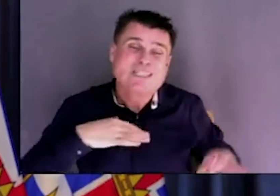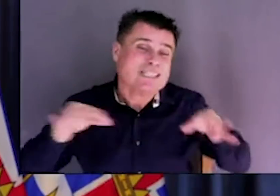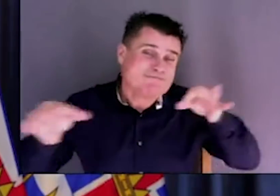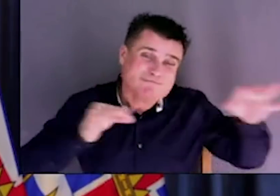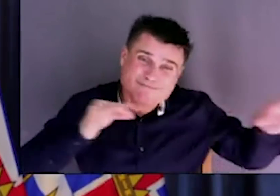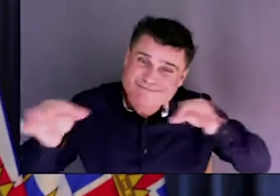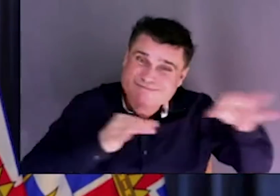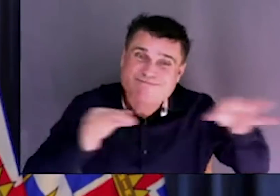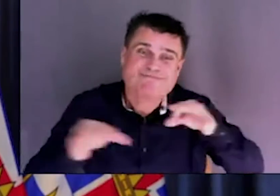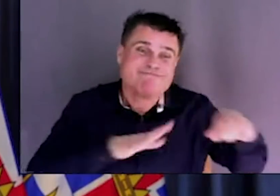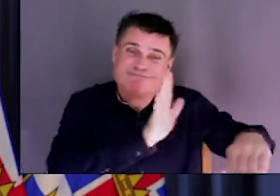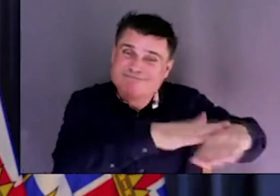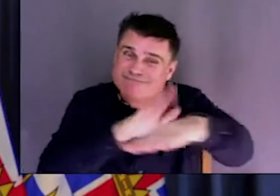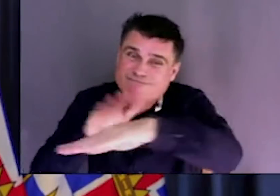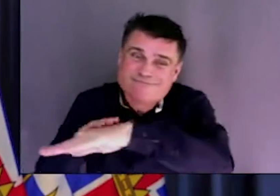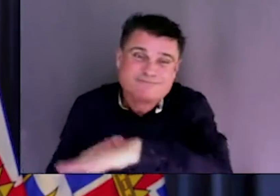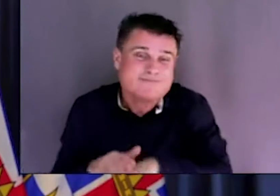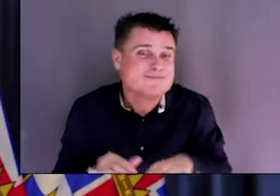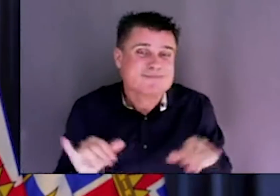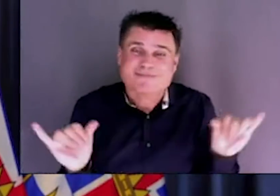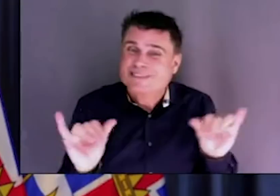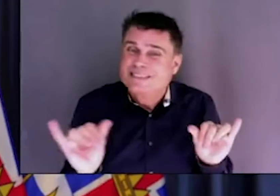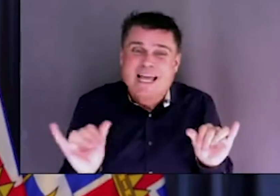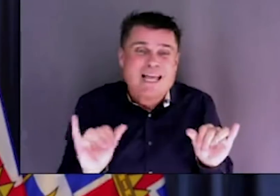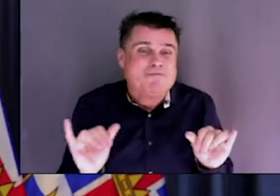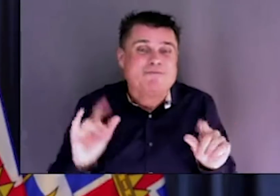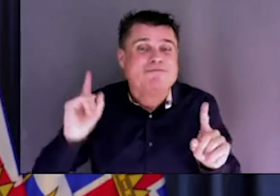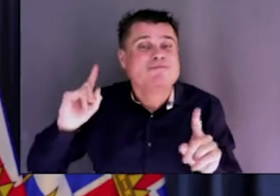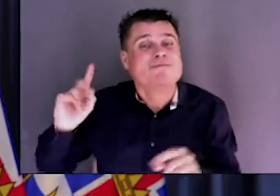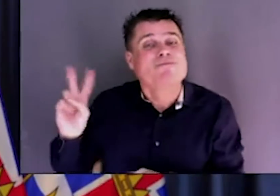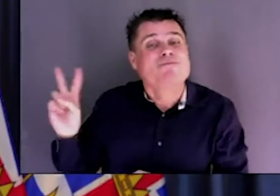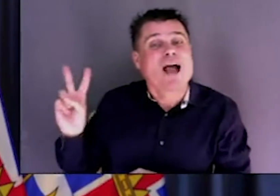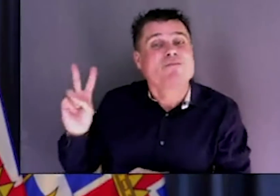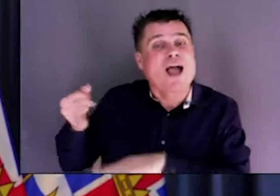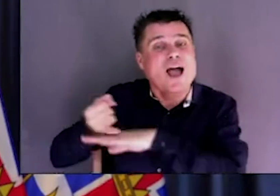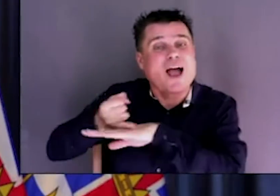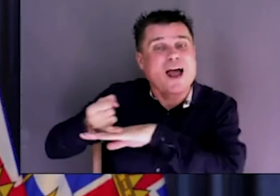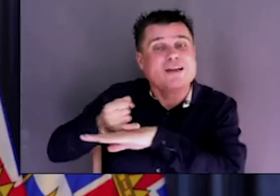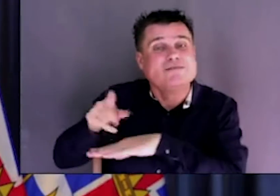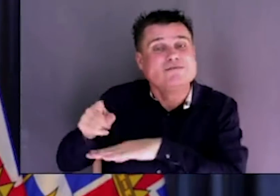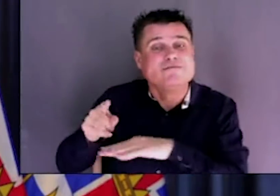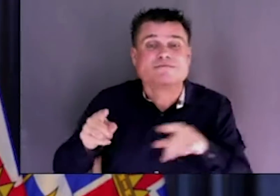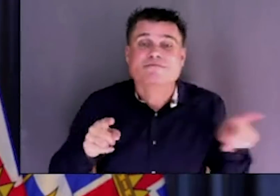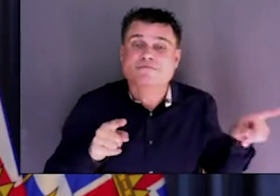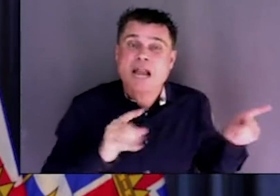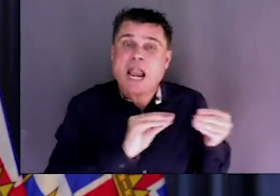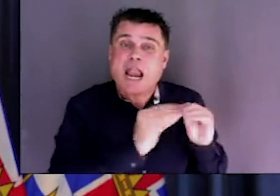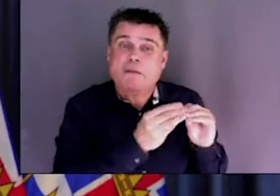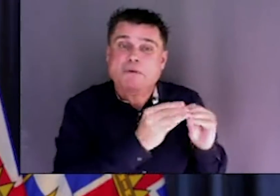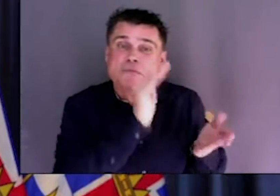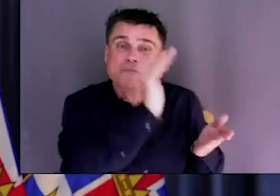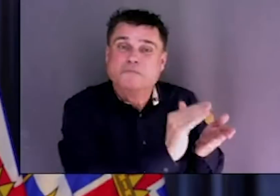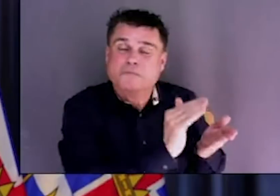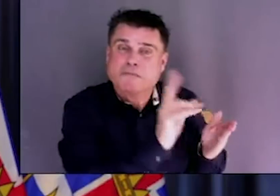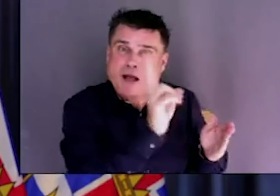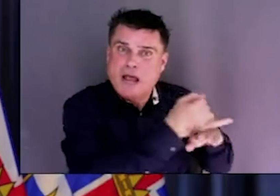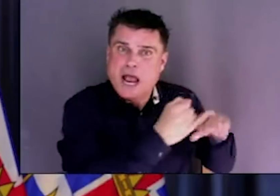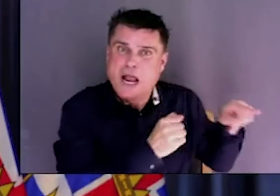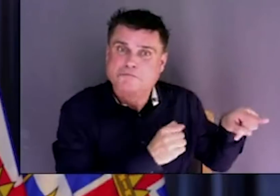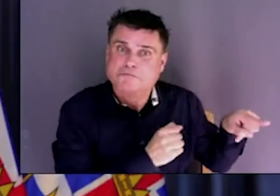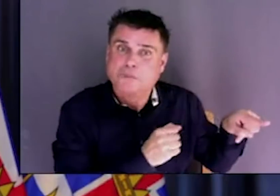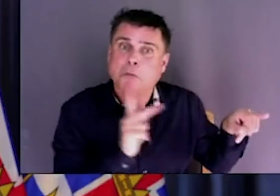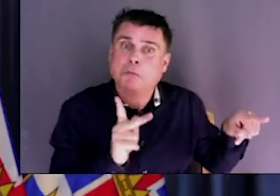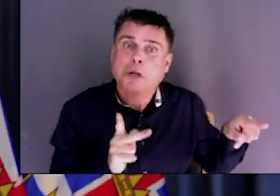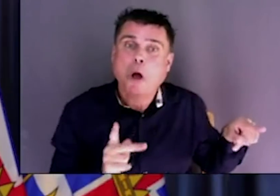That was the last spot in Canada to have the virus arrive and to devastating consequences. We